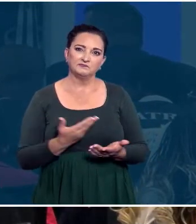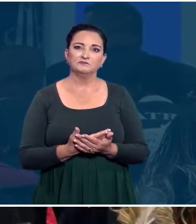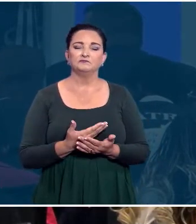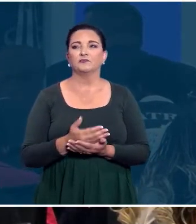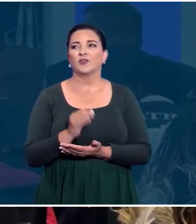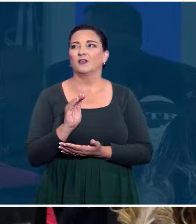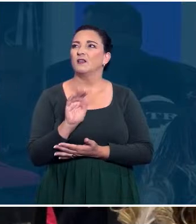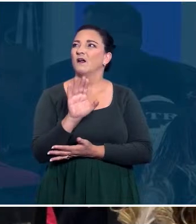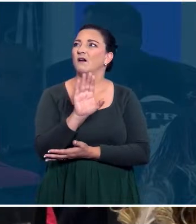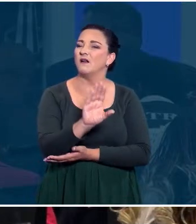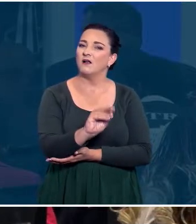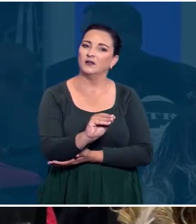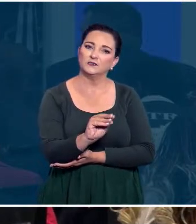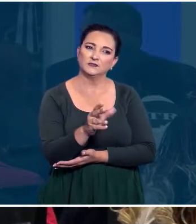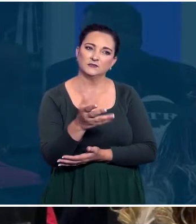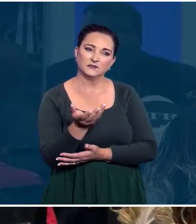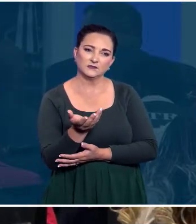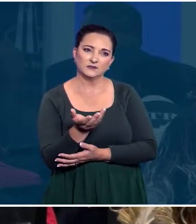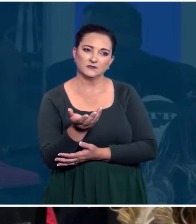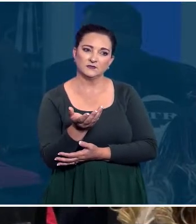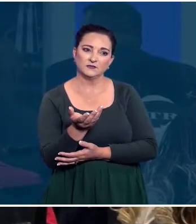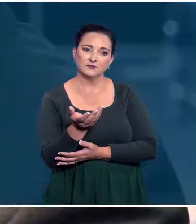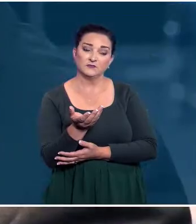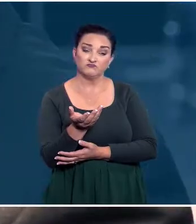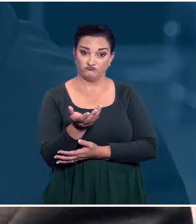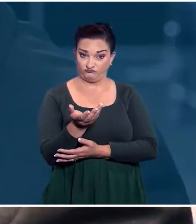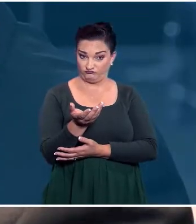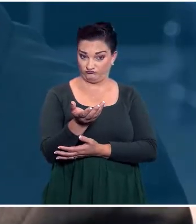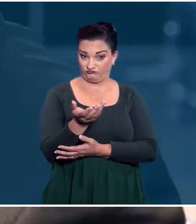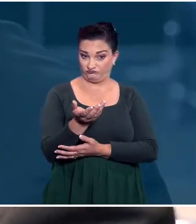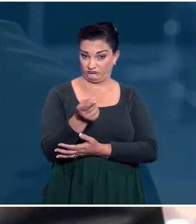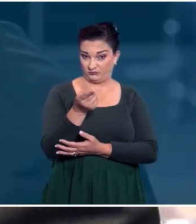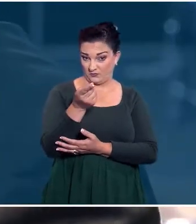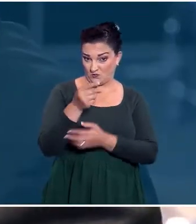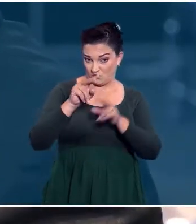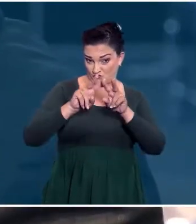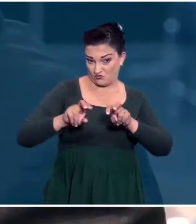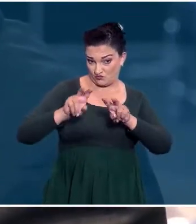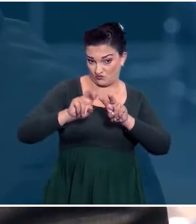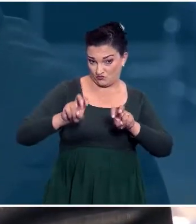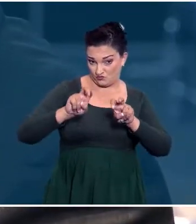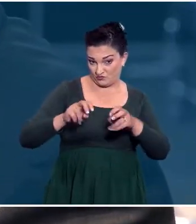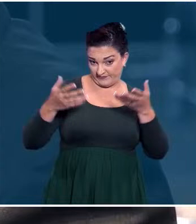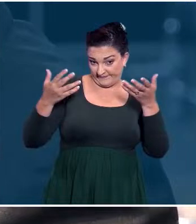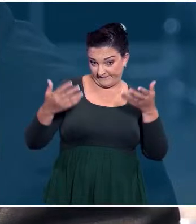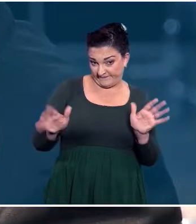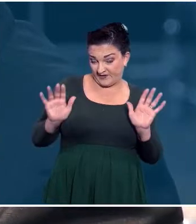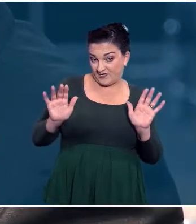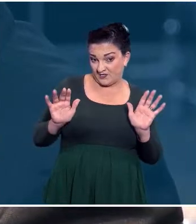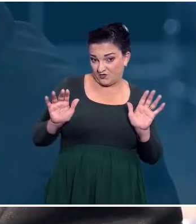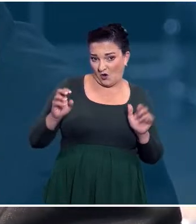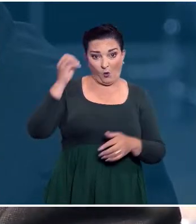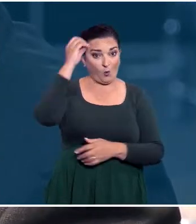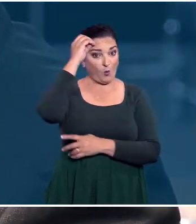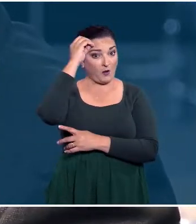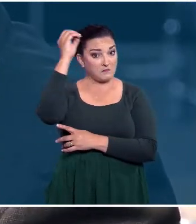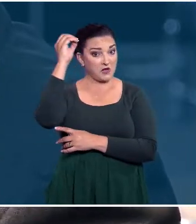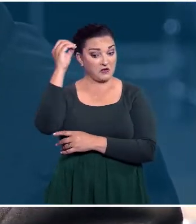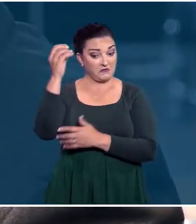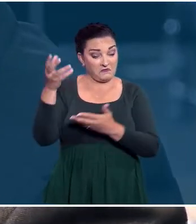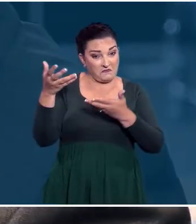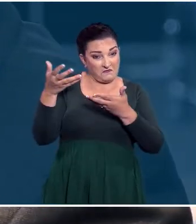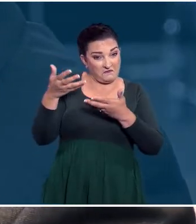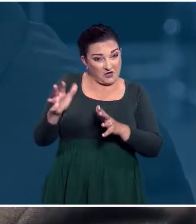you have done any research or give an opinion on the impact of the two-pot